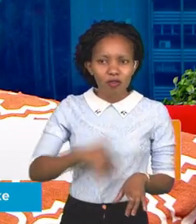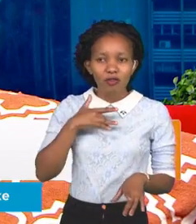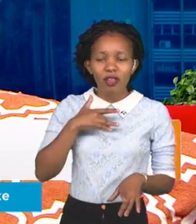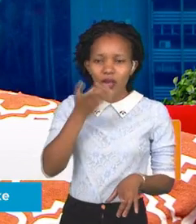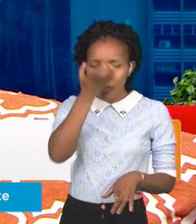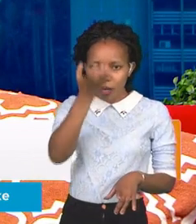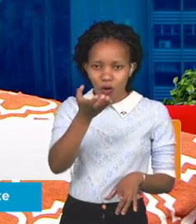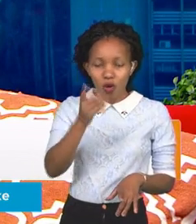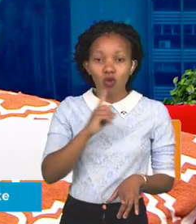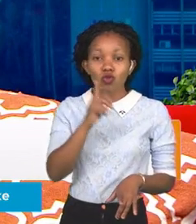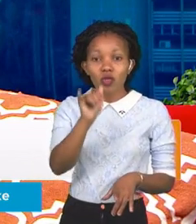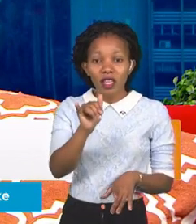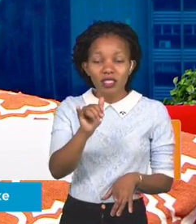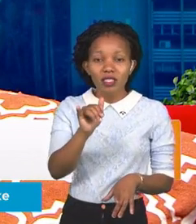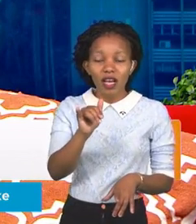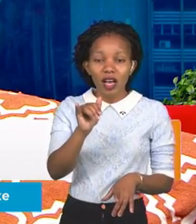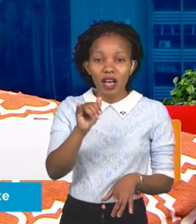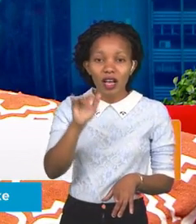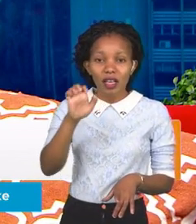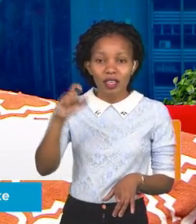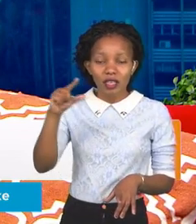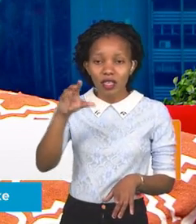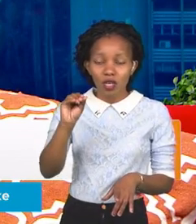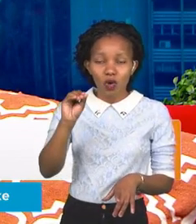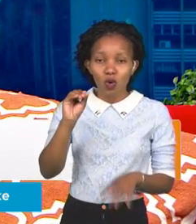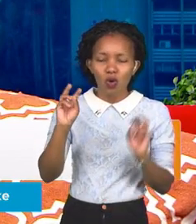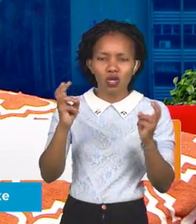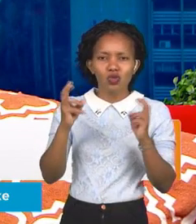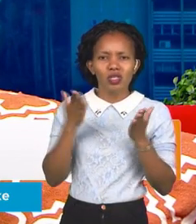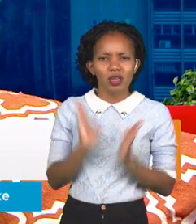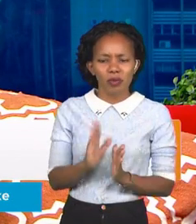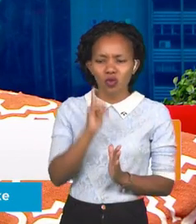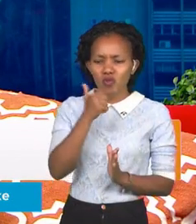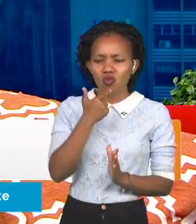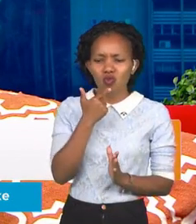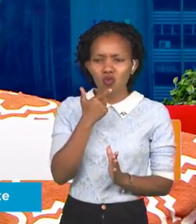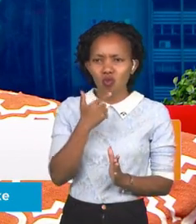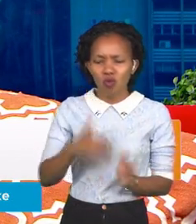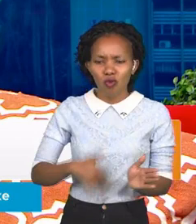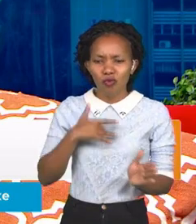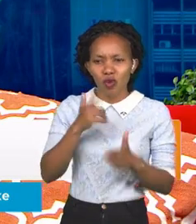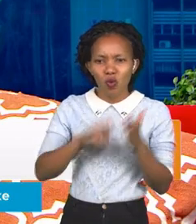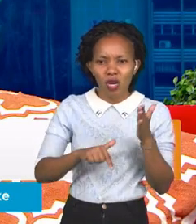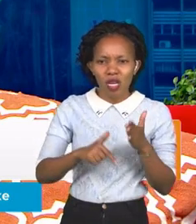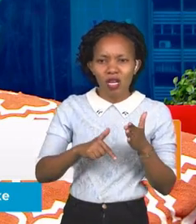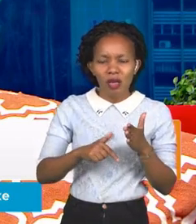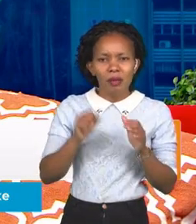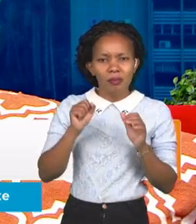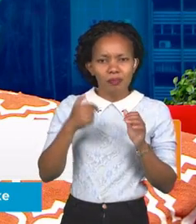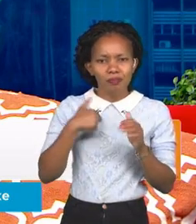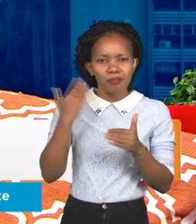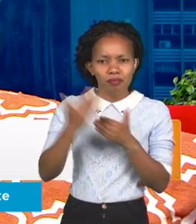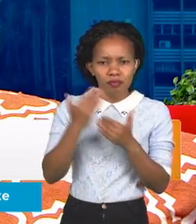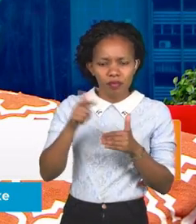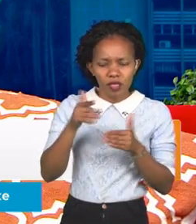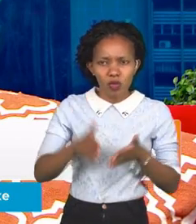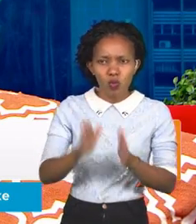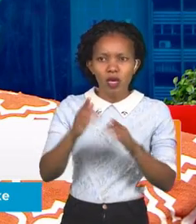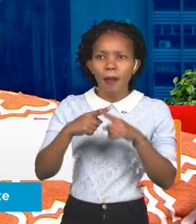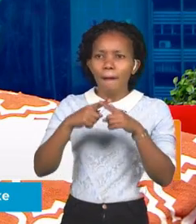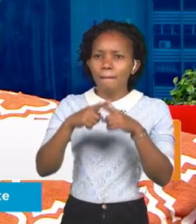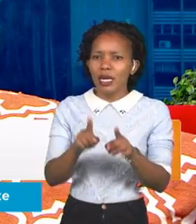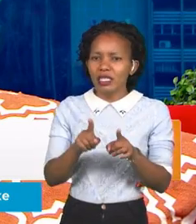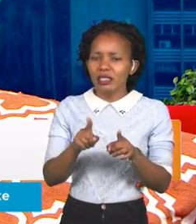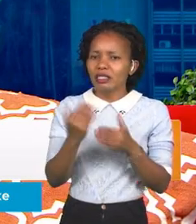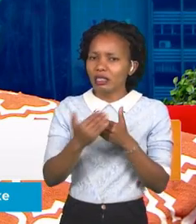ego issue. Yeah. This is a person who feels he should be treated entitled. In a certain way, entitled. But was not treated in yeah.